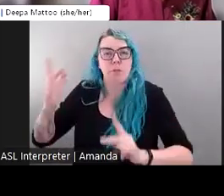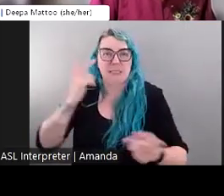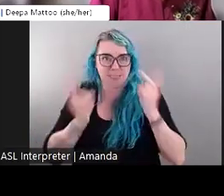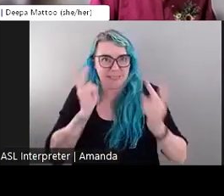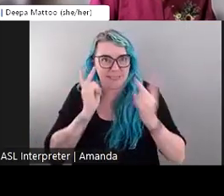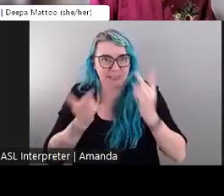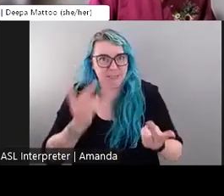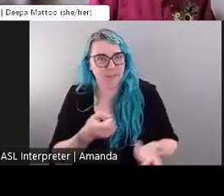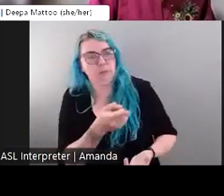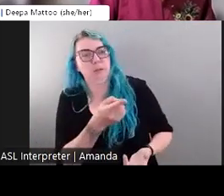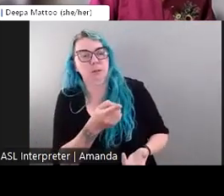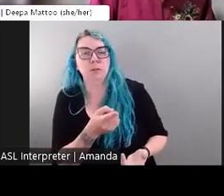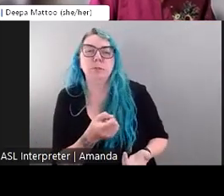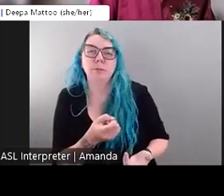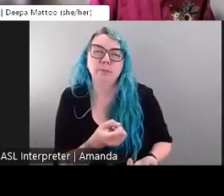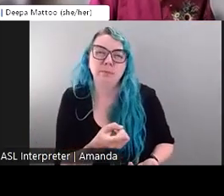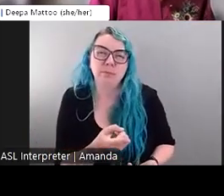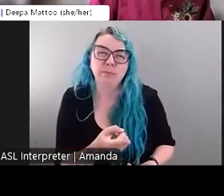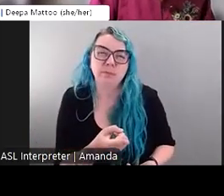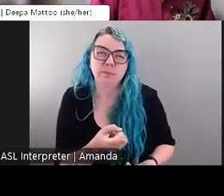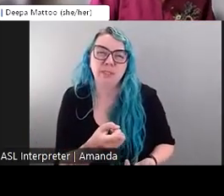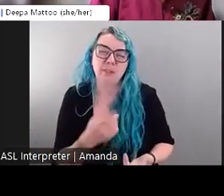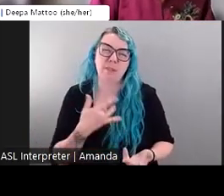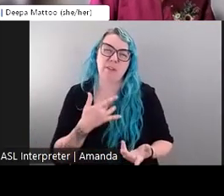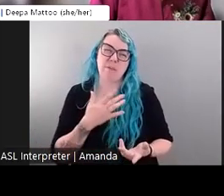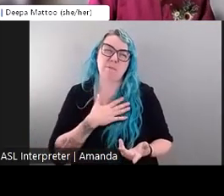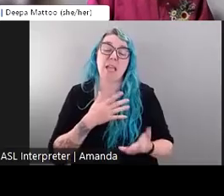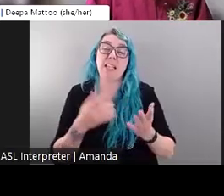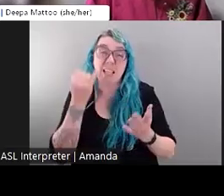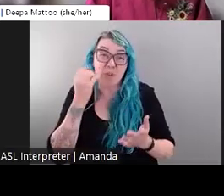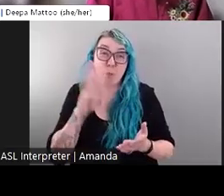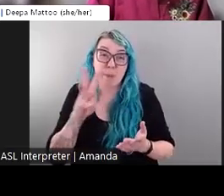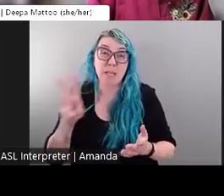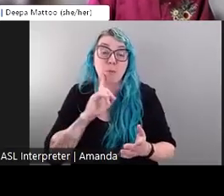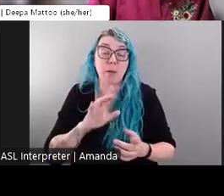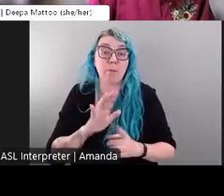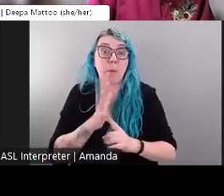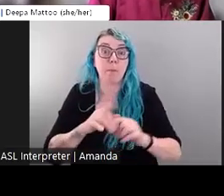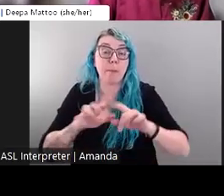kind of spaces, it gets then clogged at times or attacked by abusers,